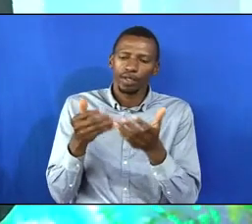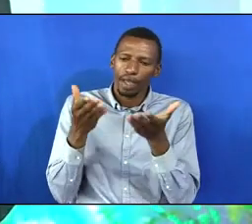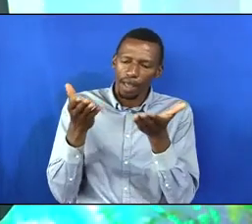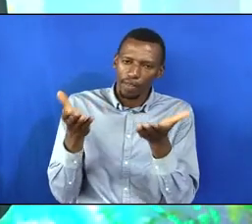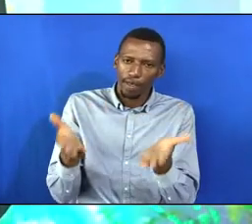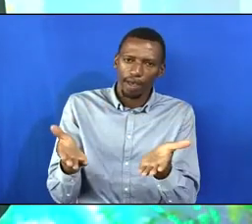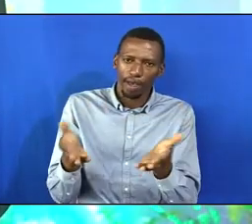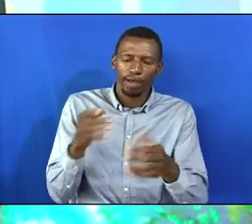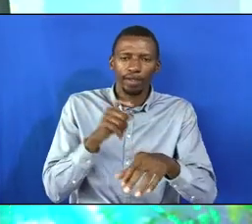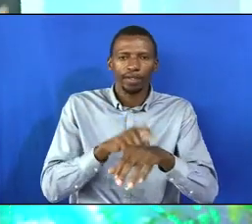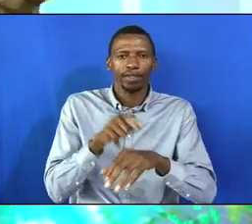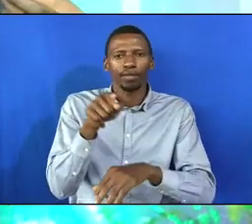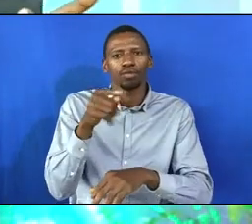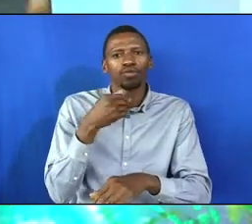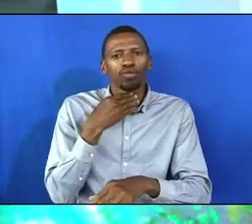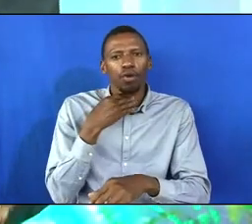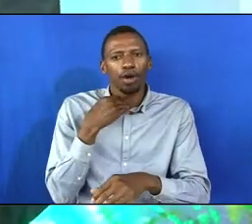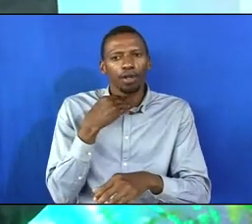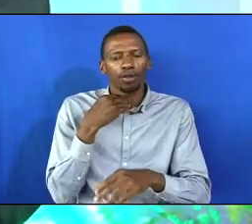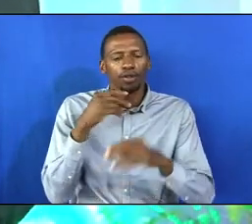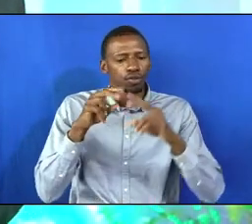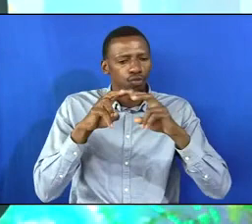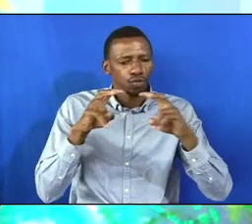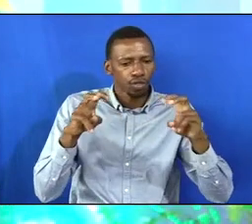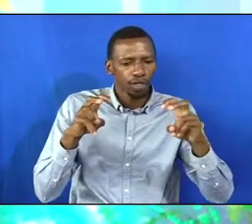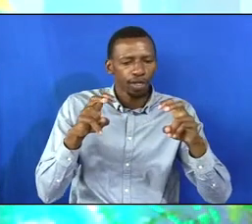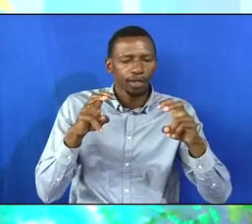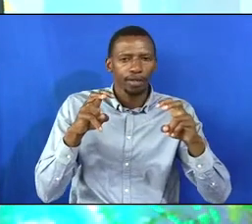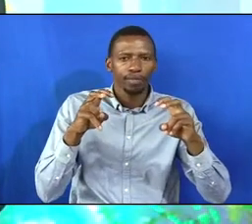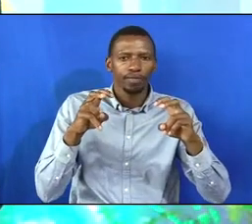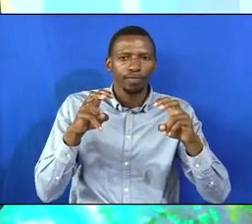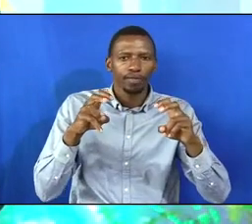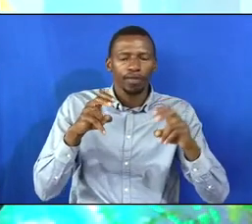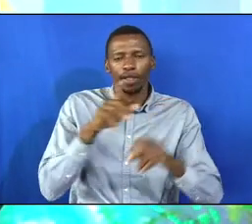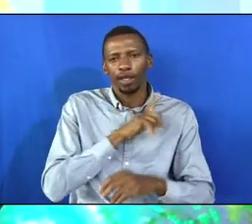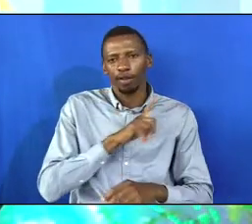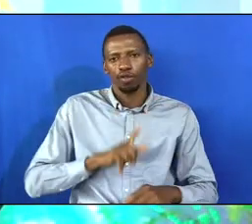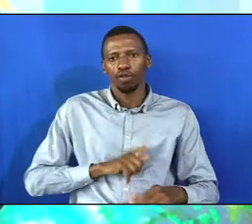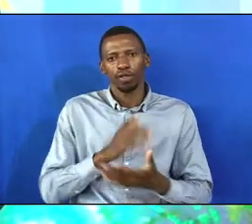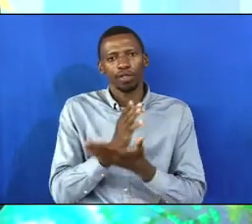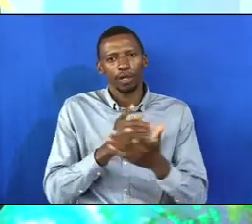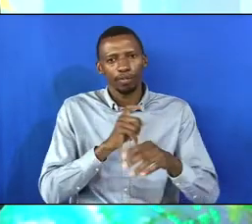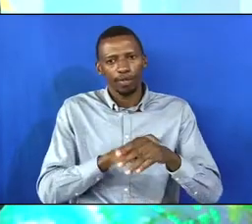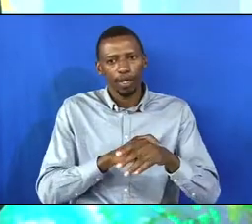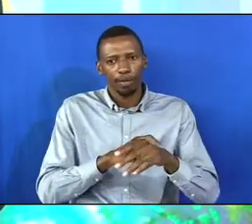blessings of the Lord. Sometimes it is opposition from relatives.